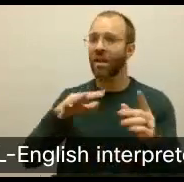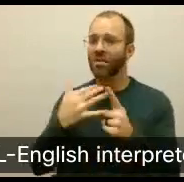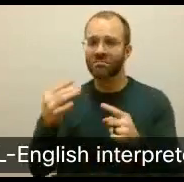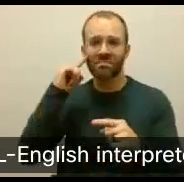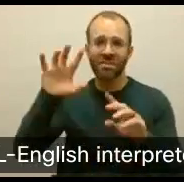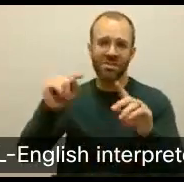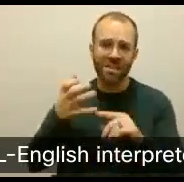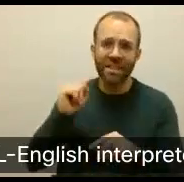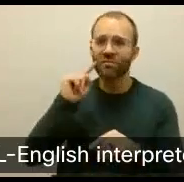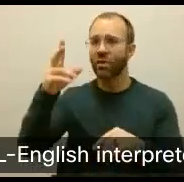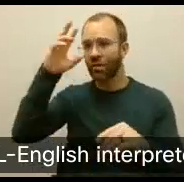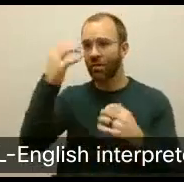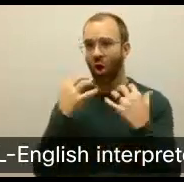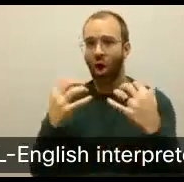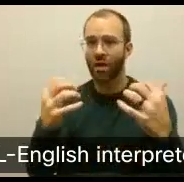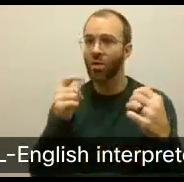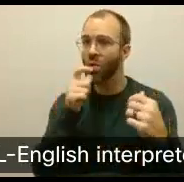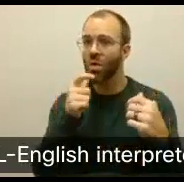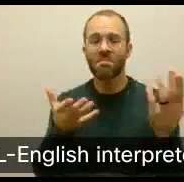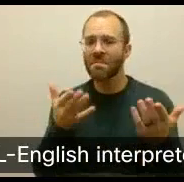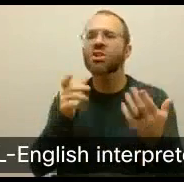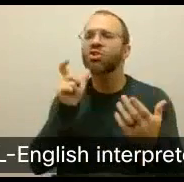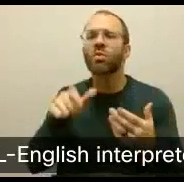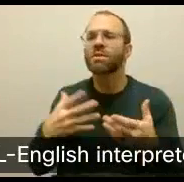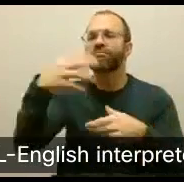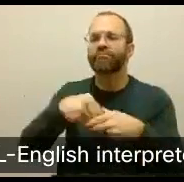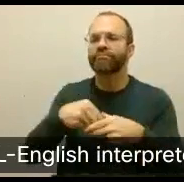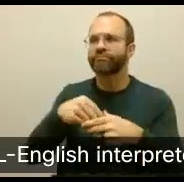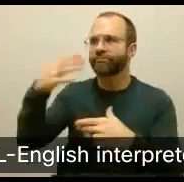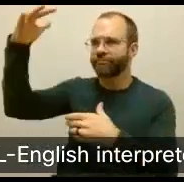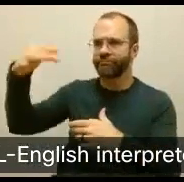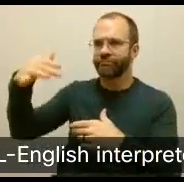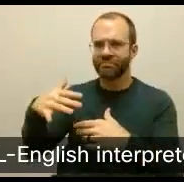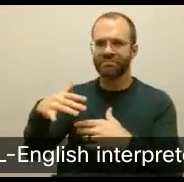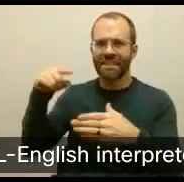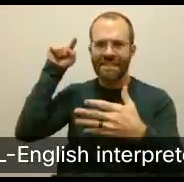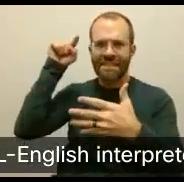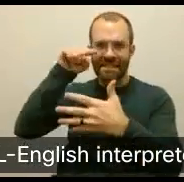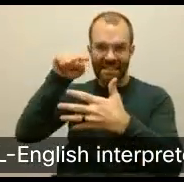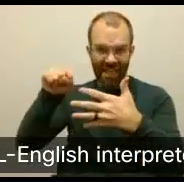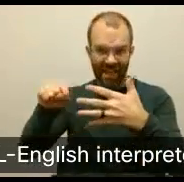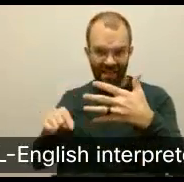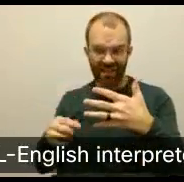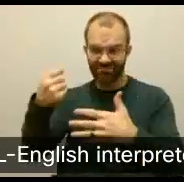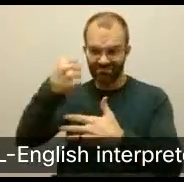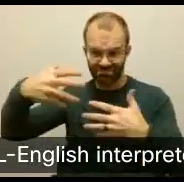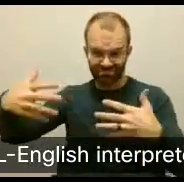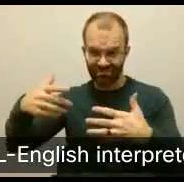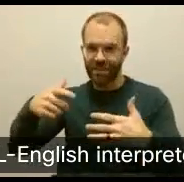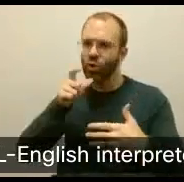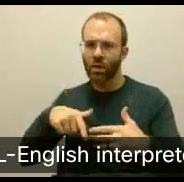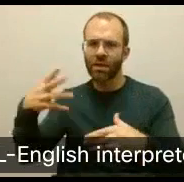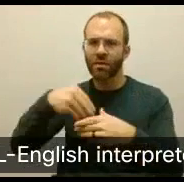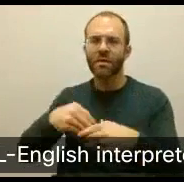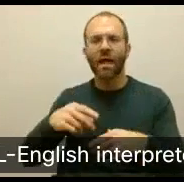your audience is, you might not need to include all of the details in the text, and I alluded to this earlier. So think critically about